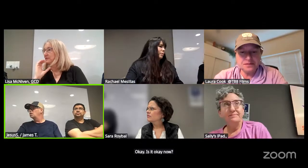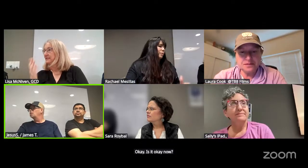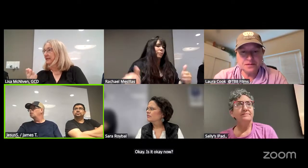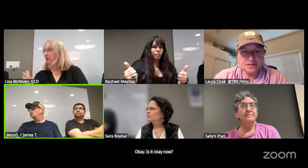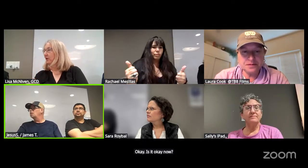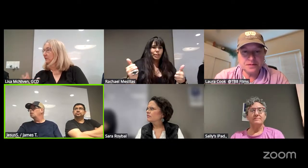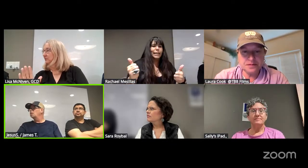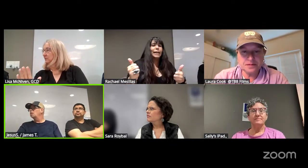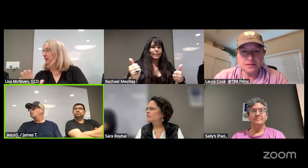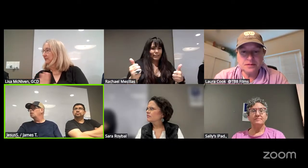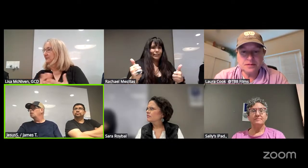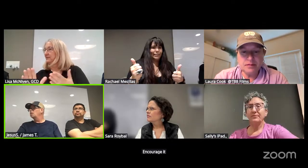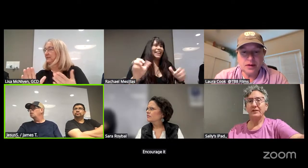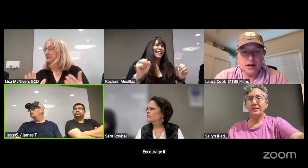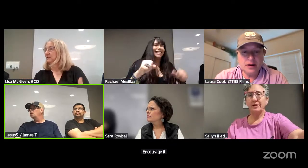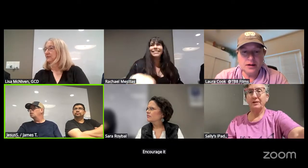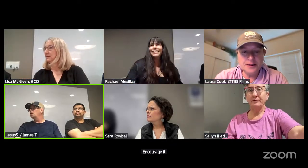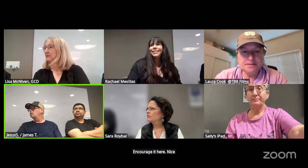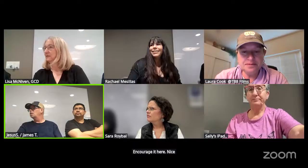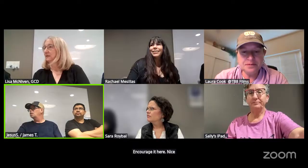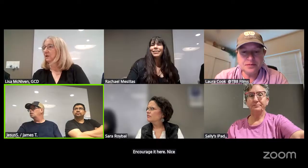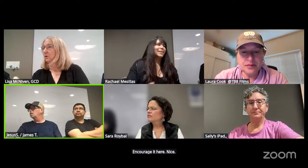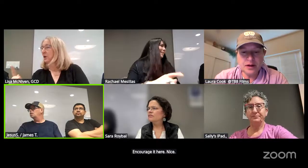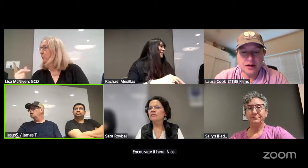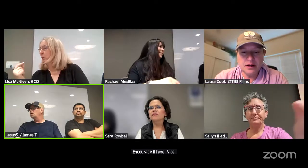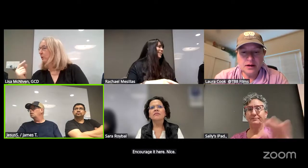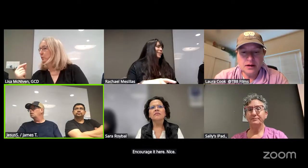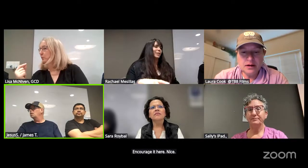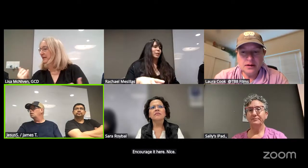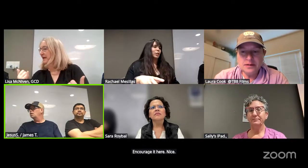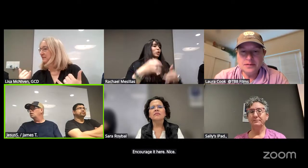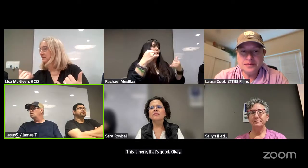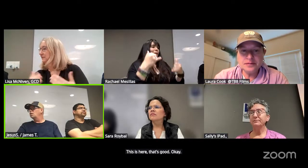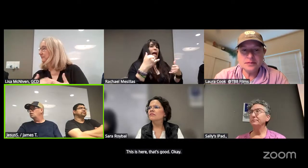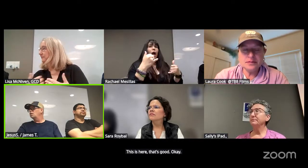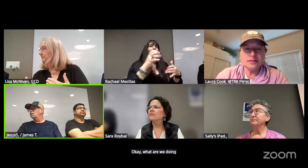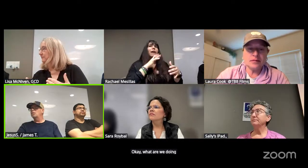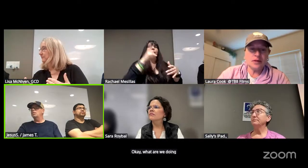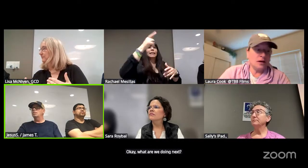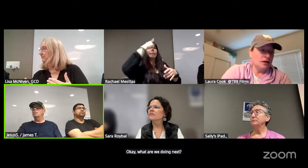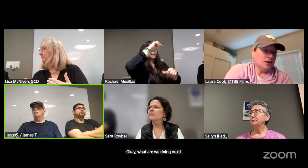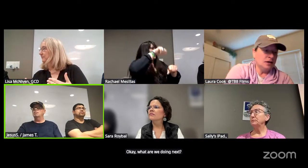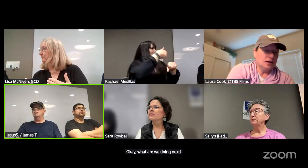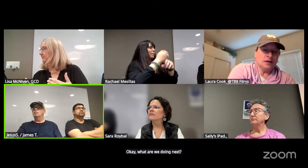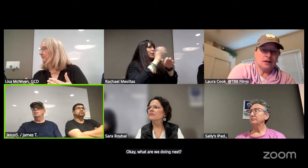The Chris is here at night. Okay, what are we doing next?